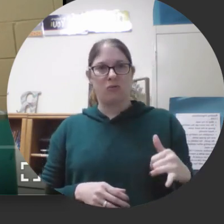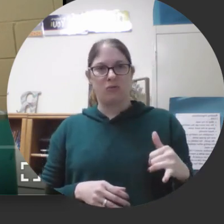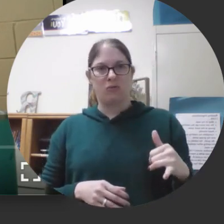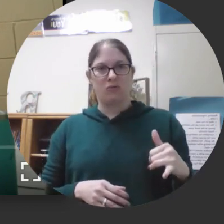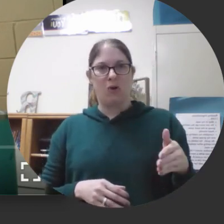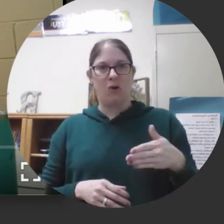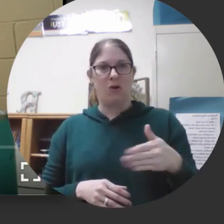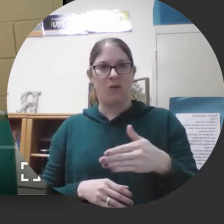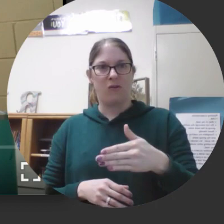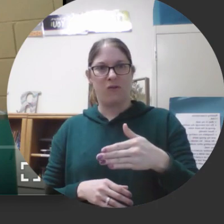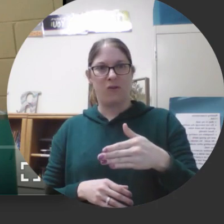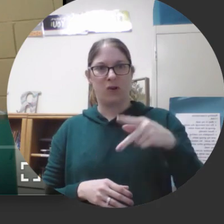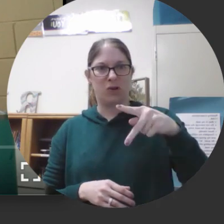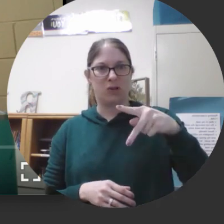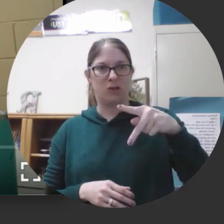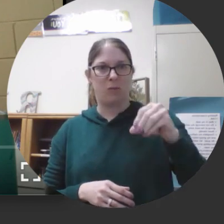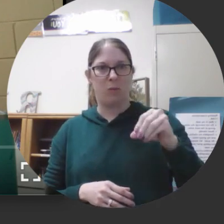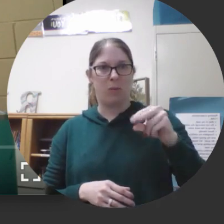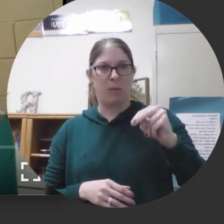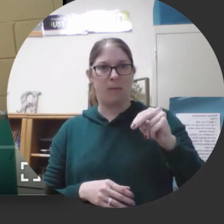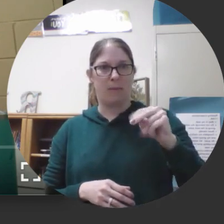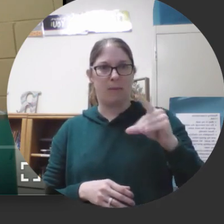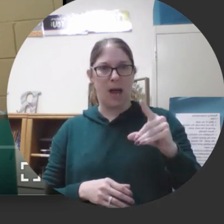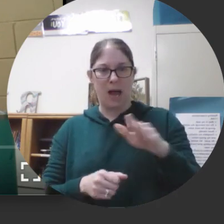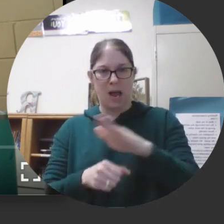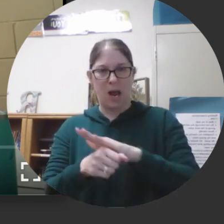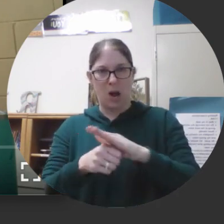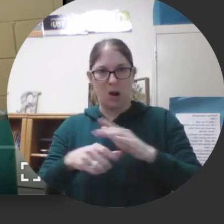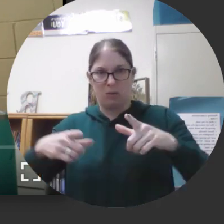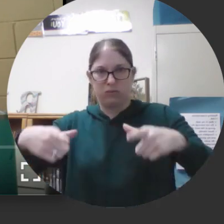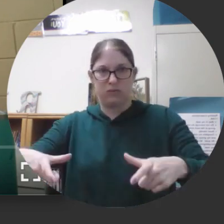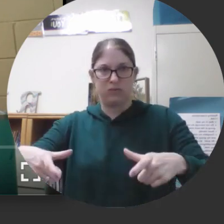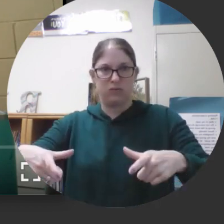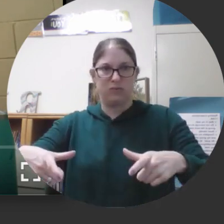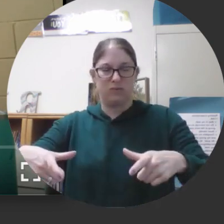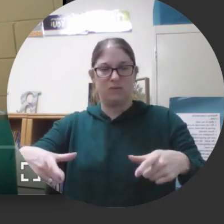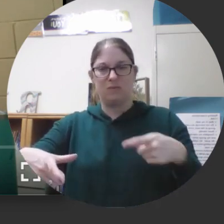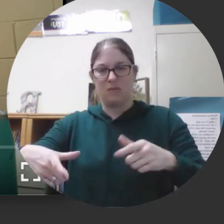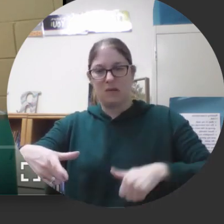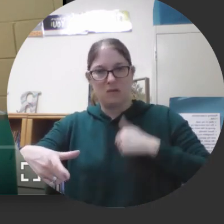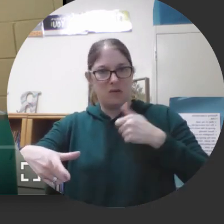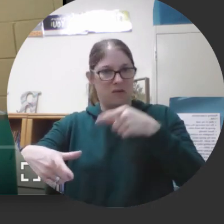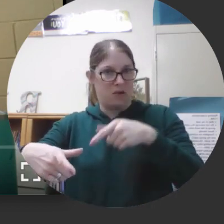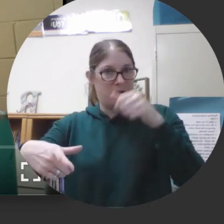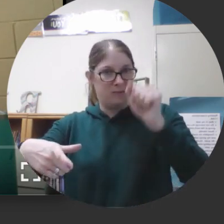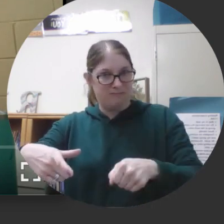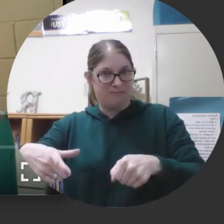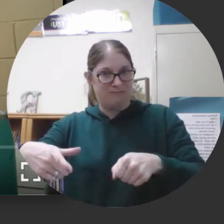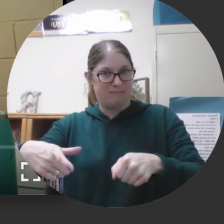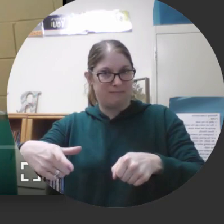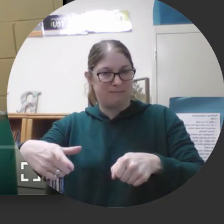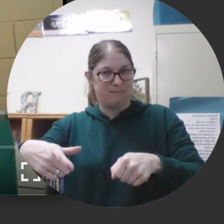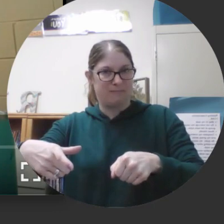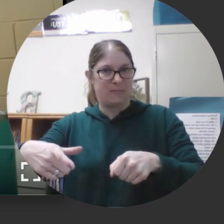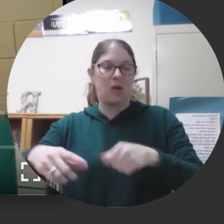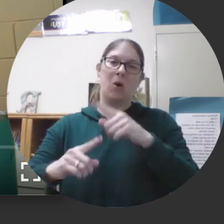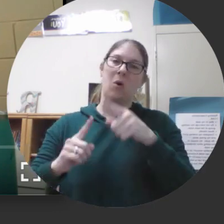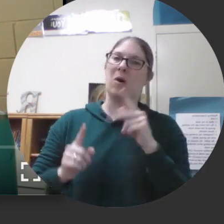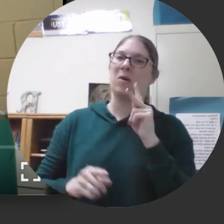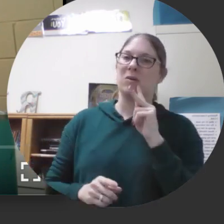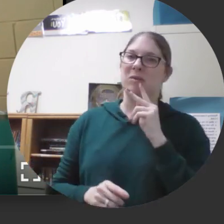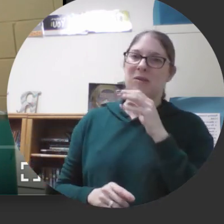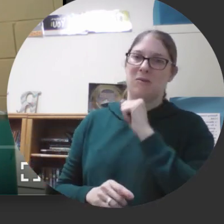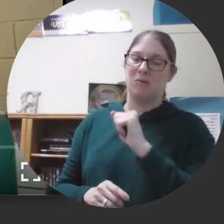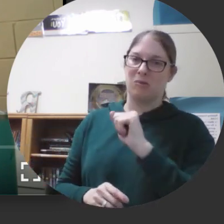of a pool table. In it lived 2 goldfish named Janet and John that Kirsty had won at a fair when she was no older than Angus.